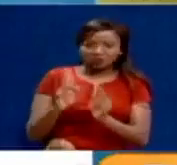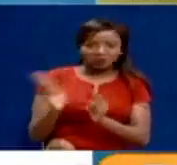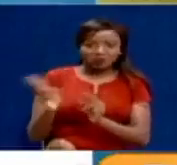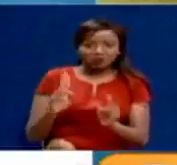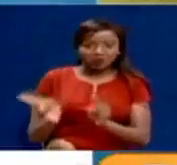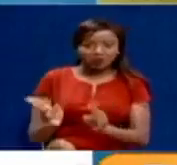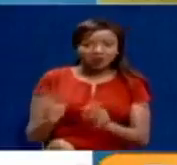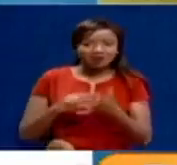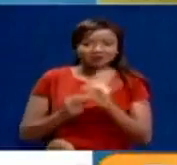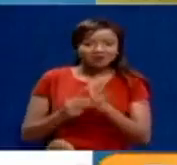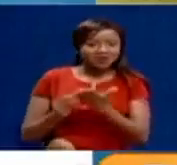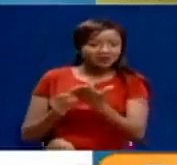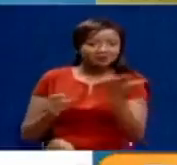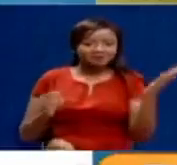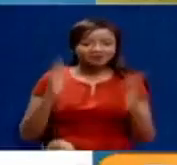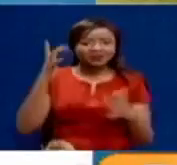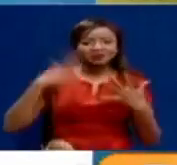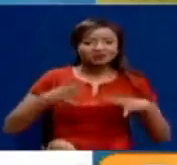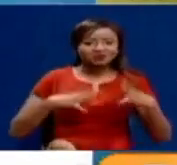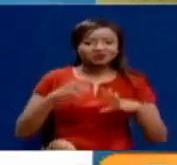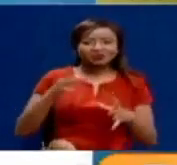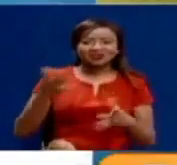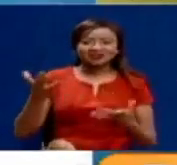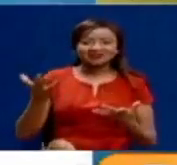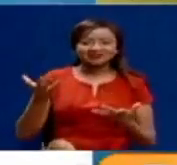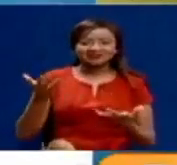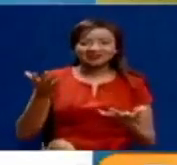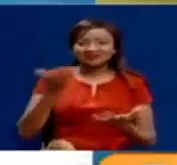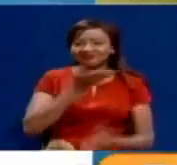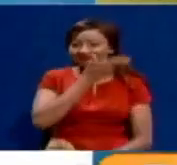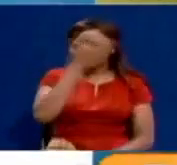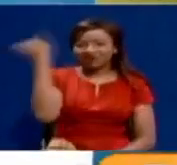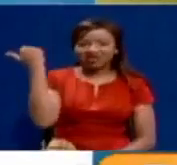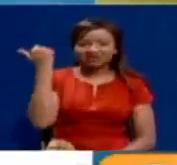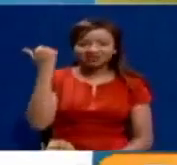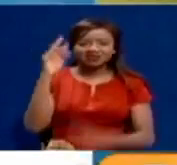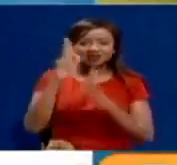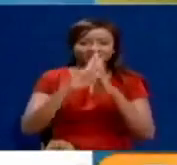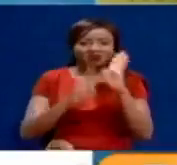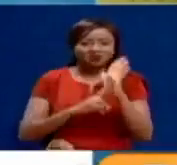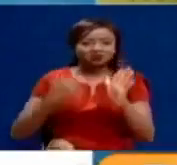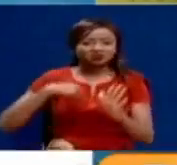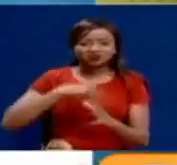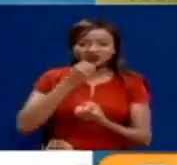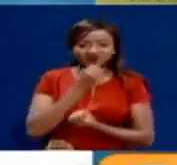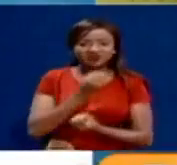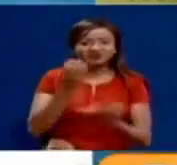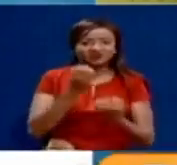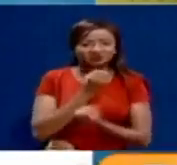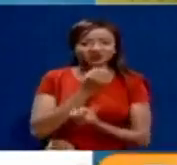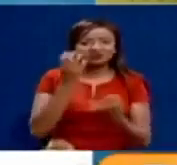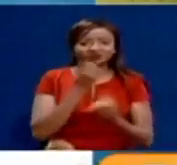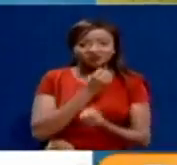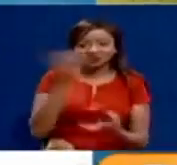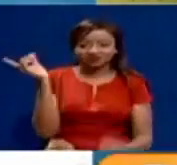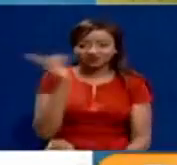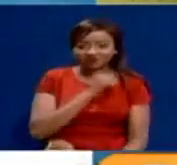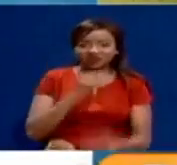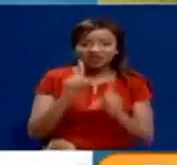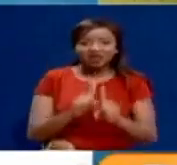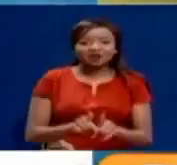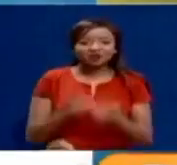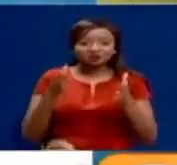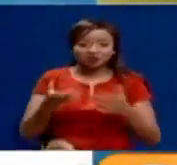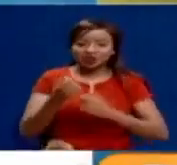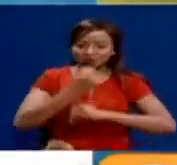It is as if people have abandoned the caution that we have been preaching and are beginning